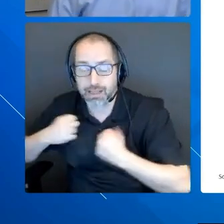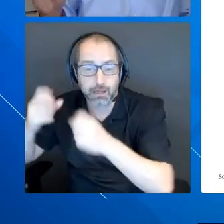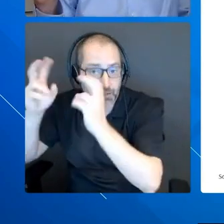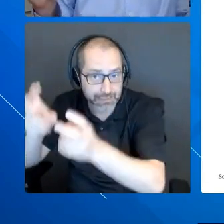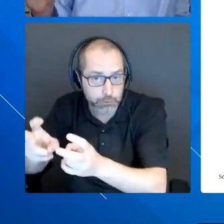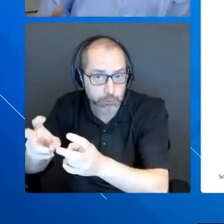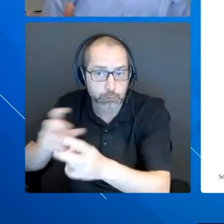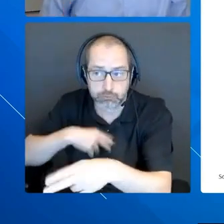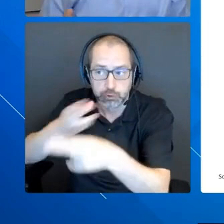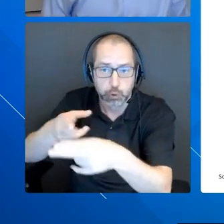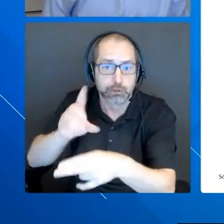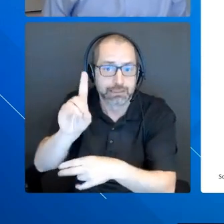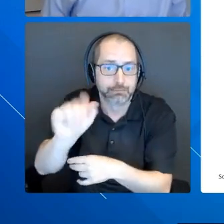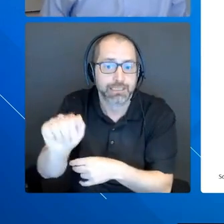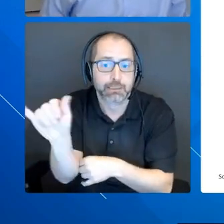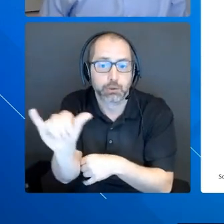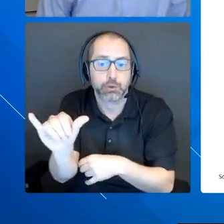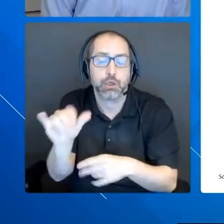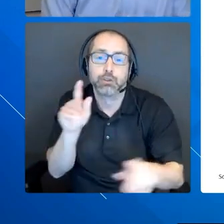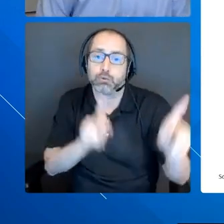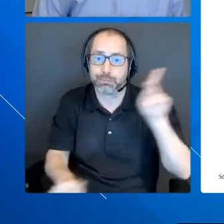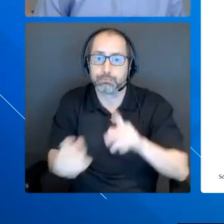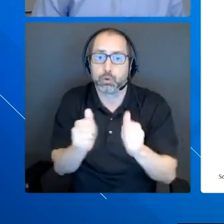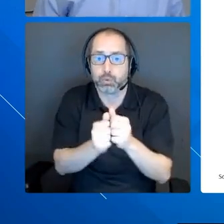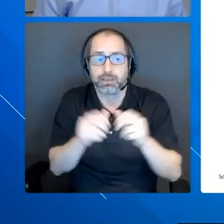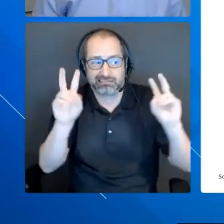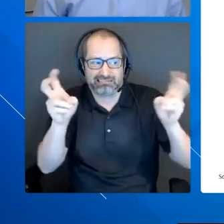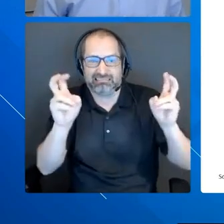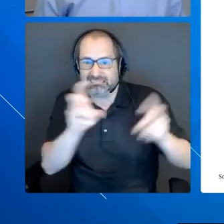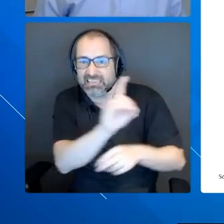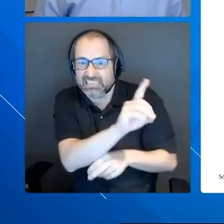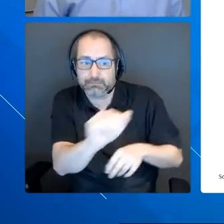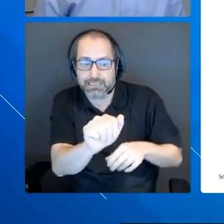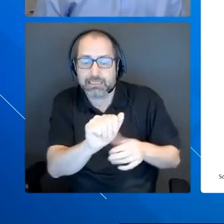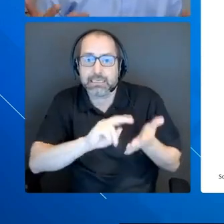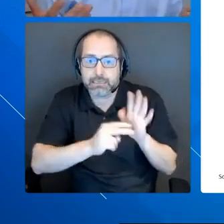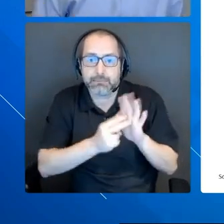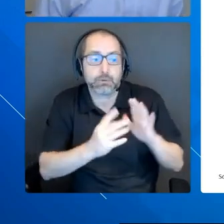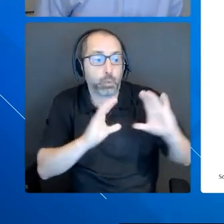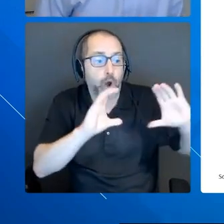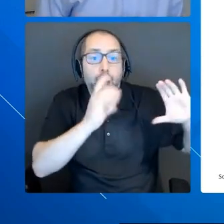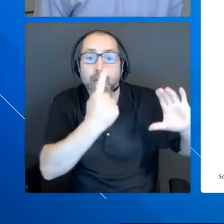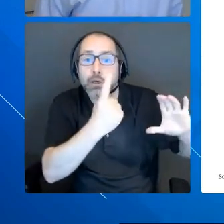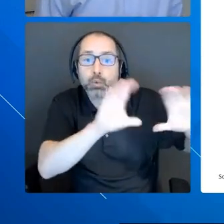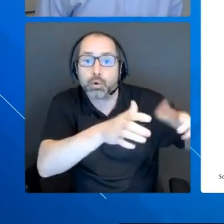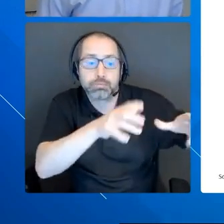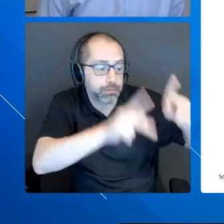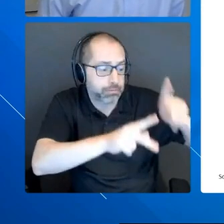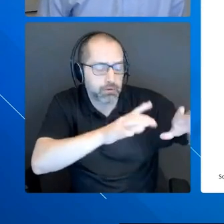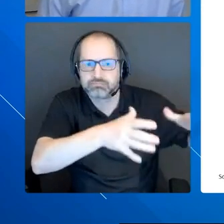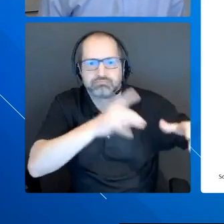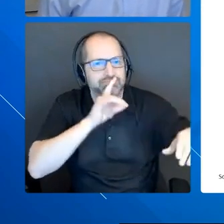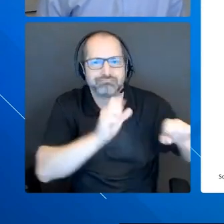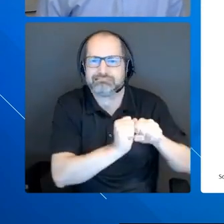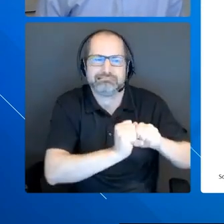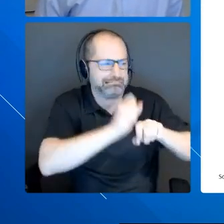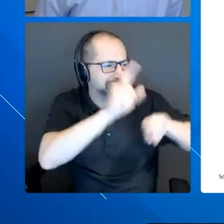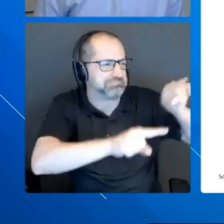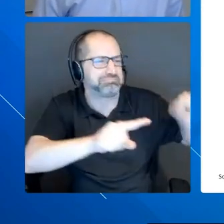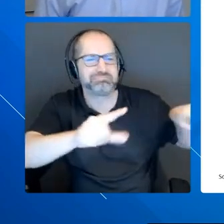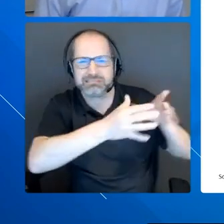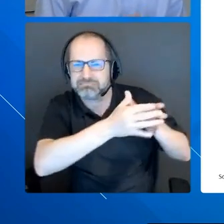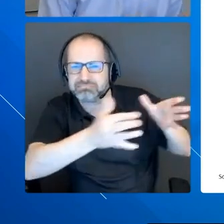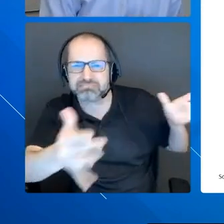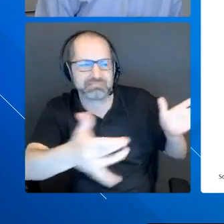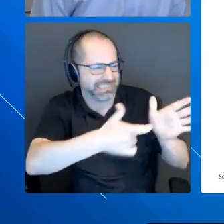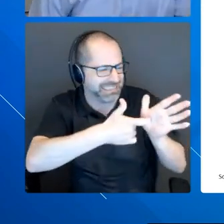Although, and I'm going to do air quotes, people with disabilities sometimes refers to a single population. It's actually a very diverse group of people with a wide range of needs. It